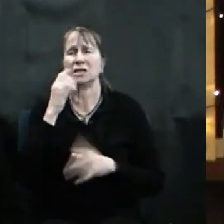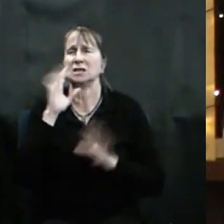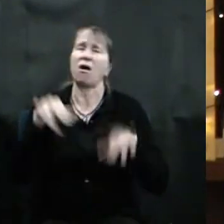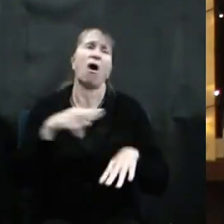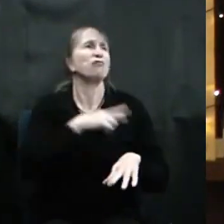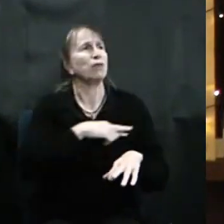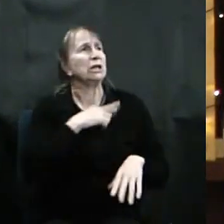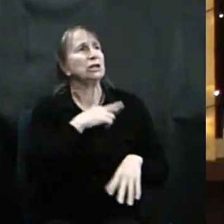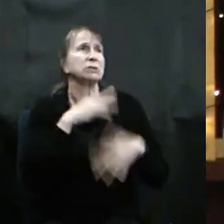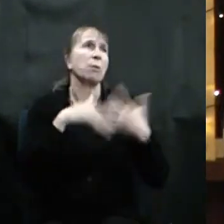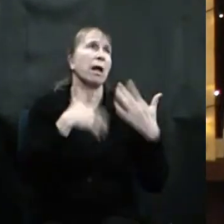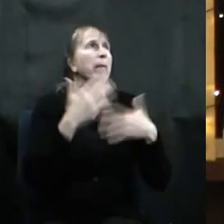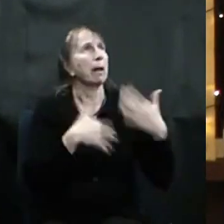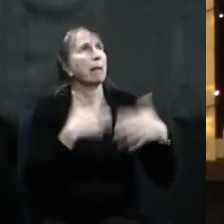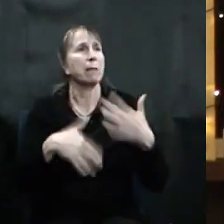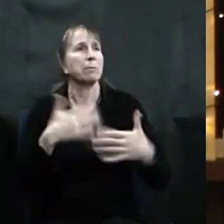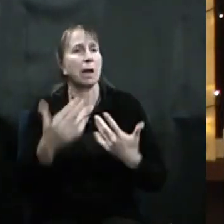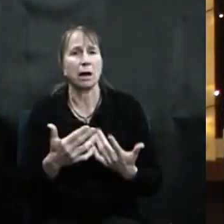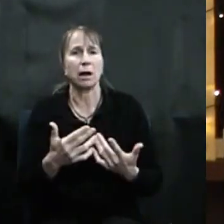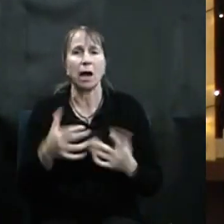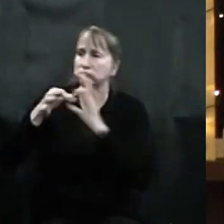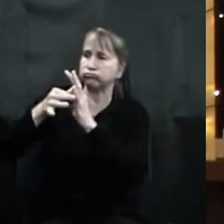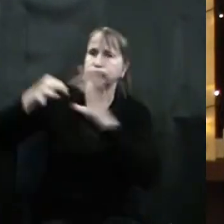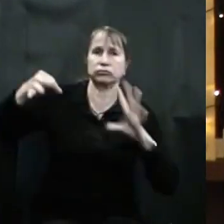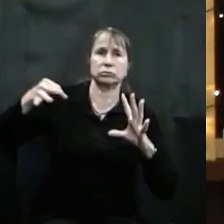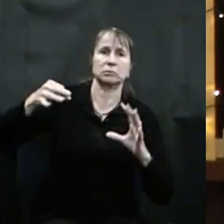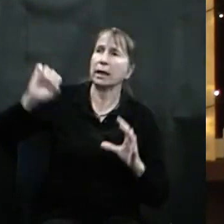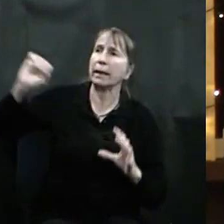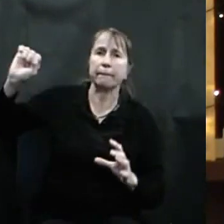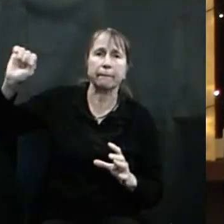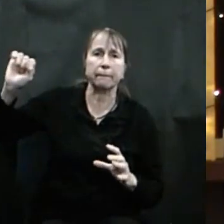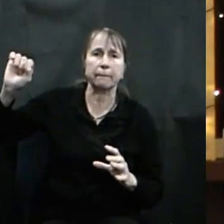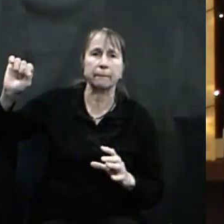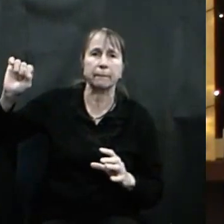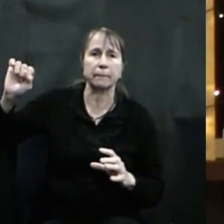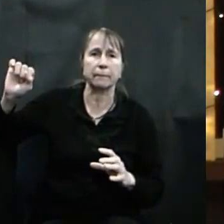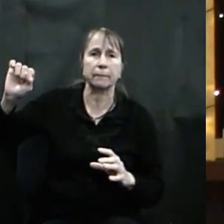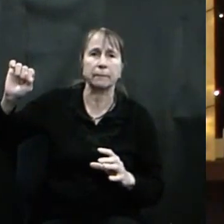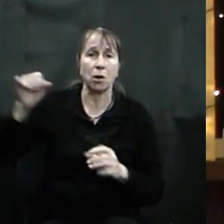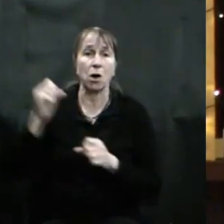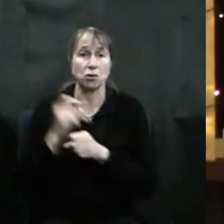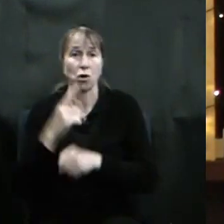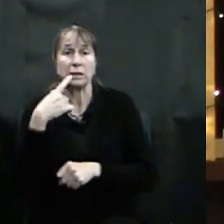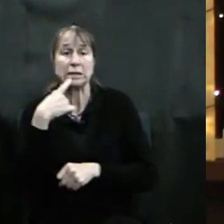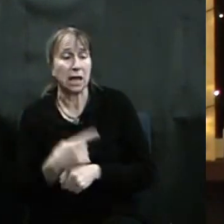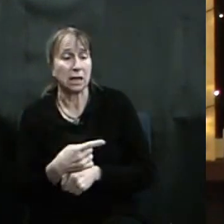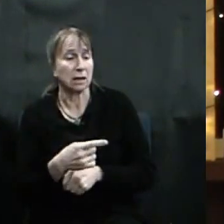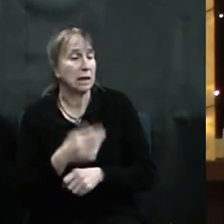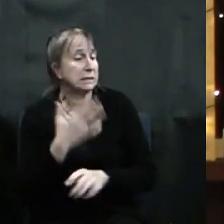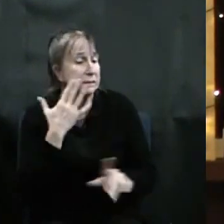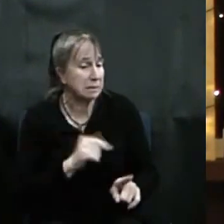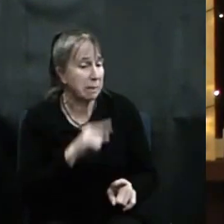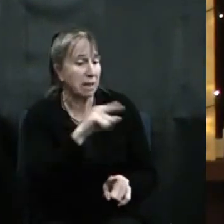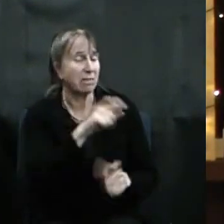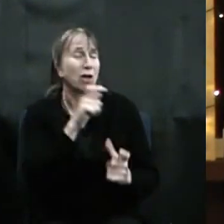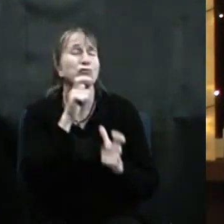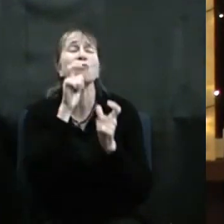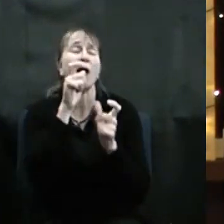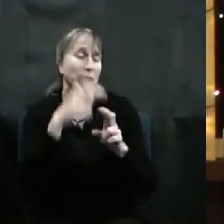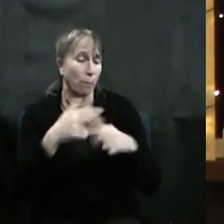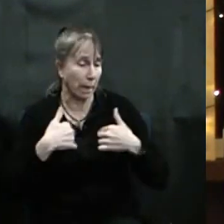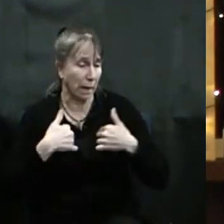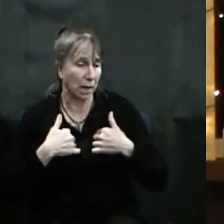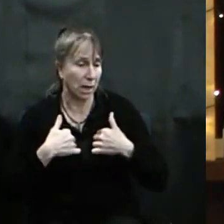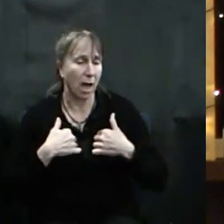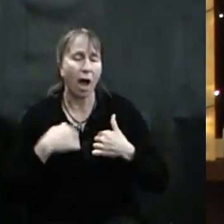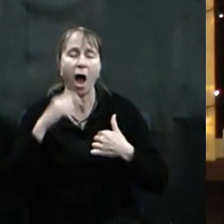but not reality. Although they shout in my ears, I will not hear them. And